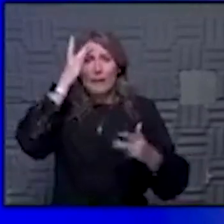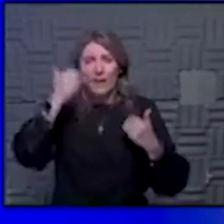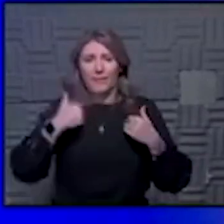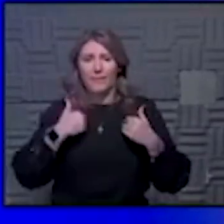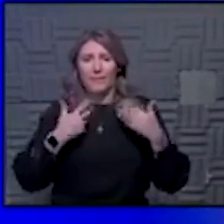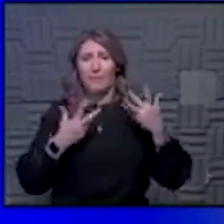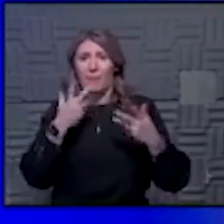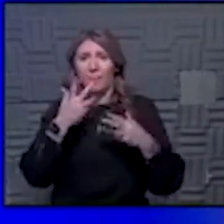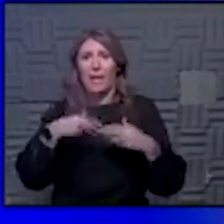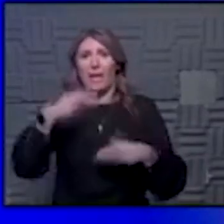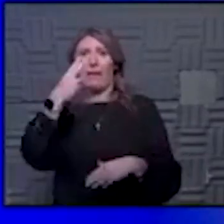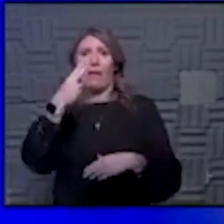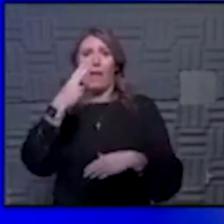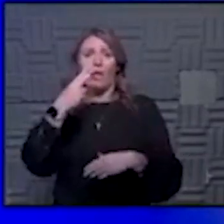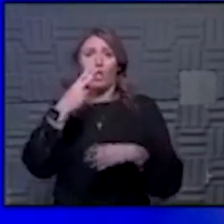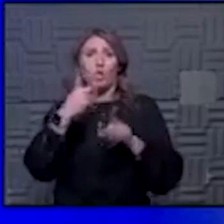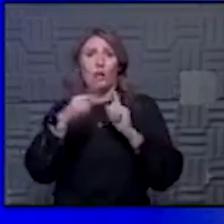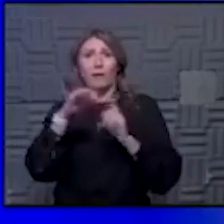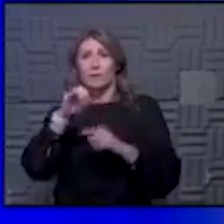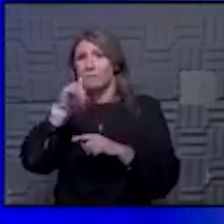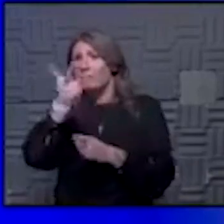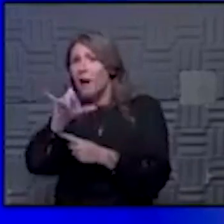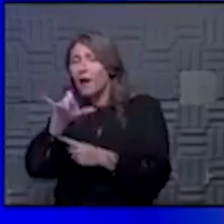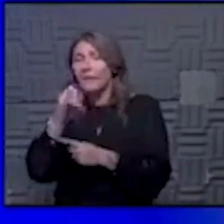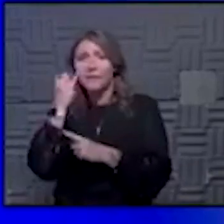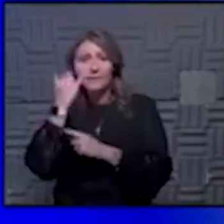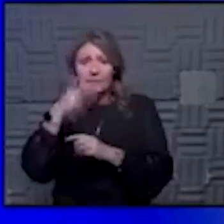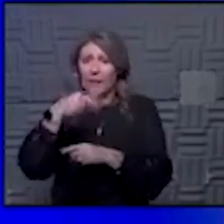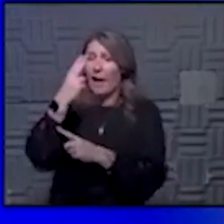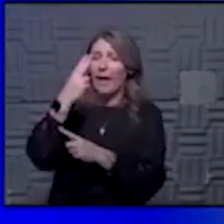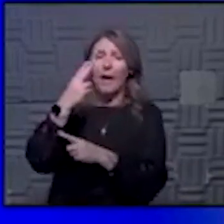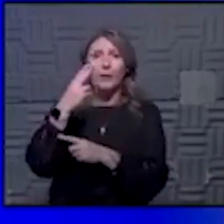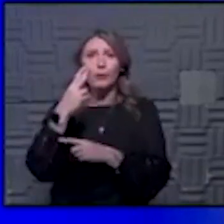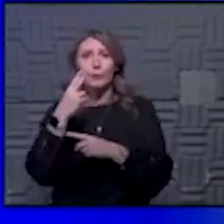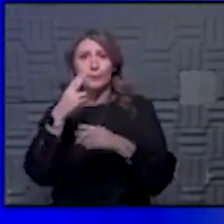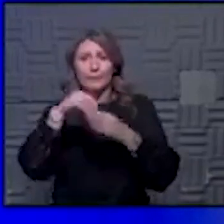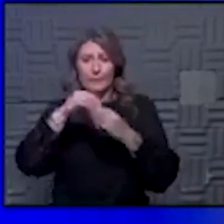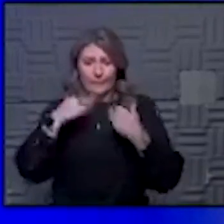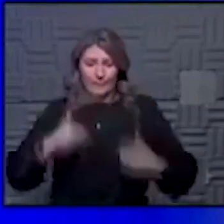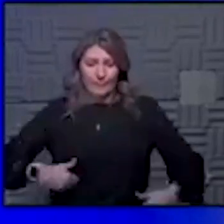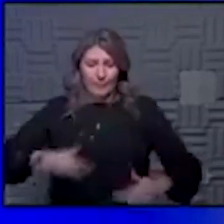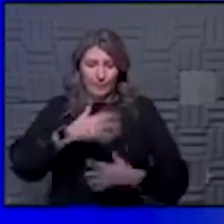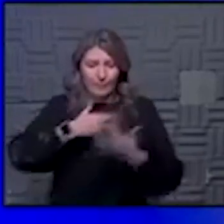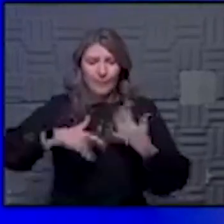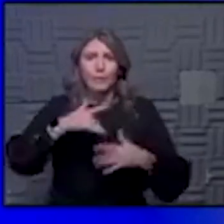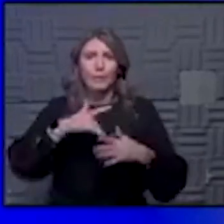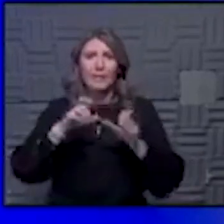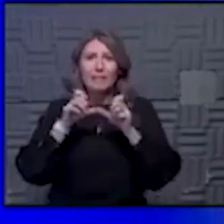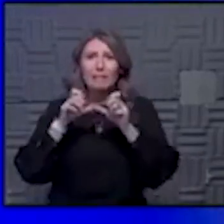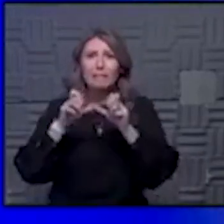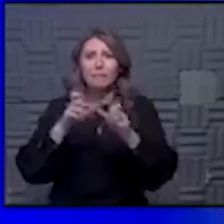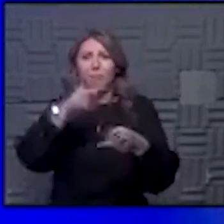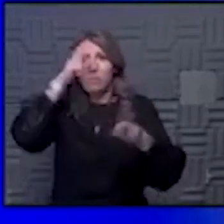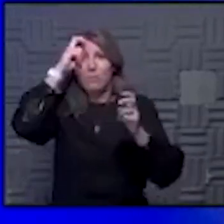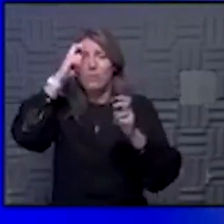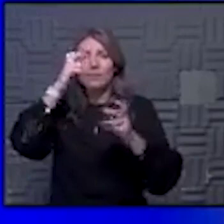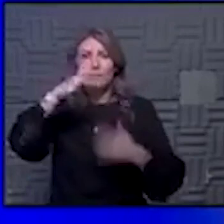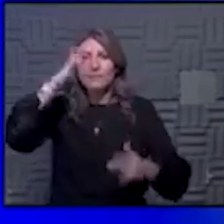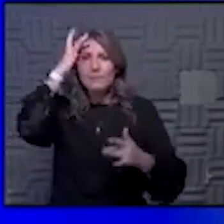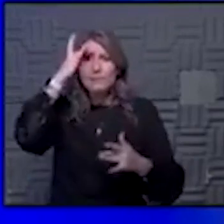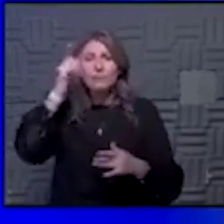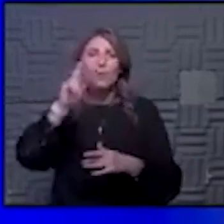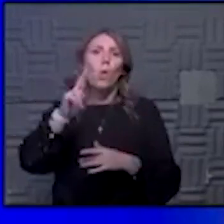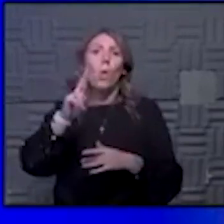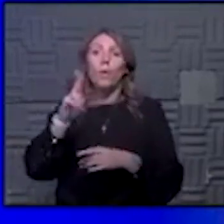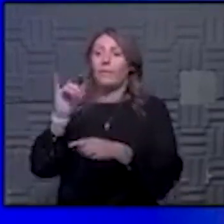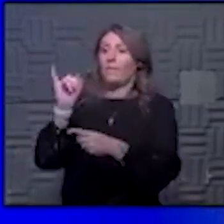have higher antibody titers. We don't know if the higher antibody titers and the immune response is leading to that severe disease, or if the infection is leading